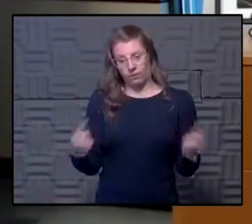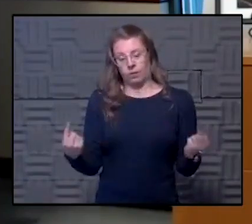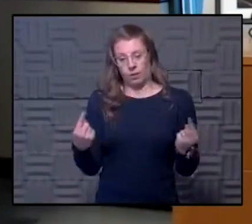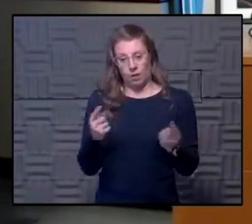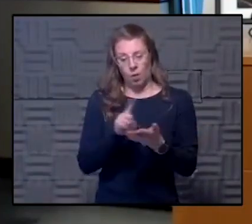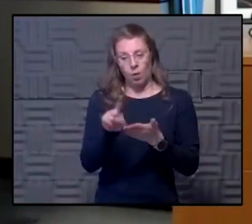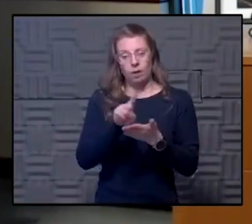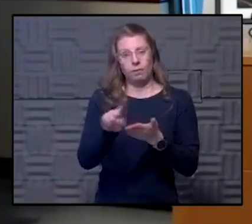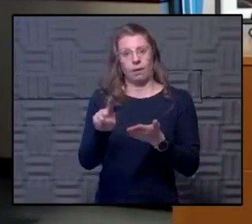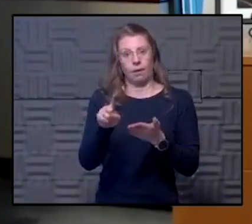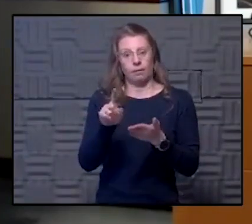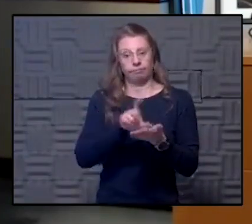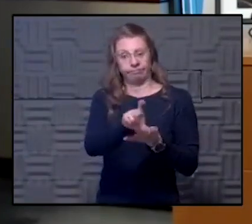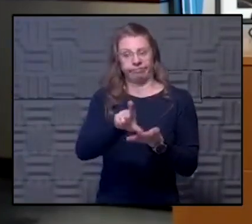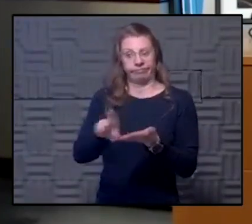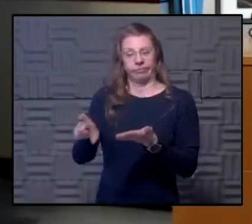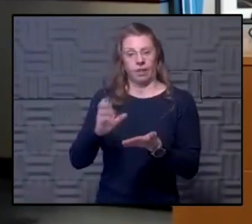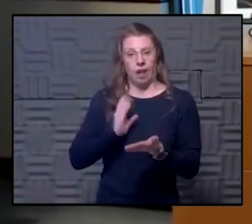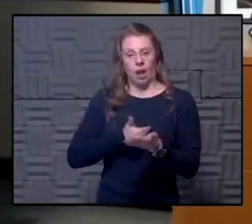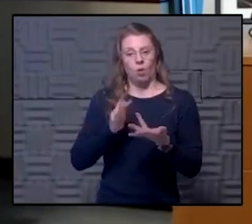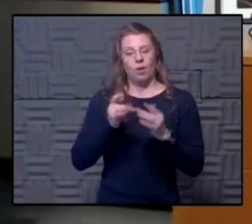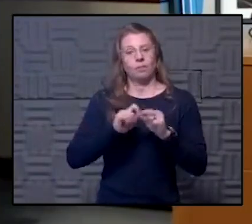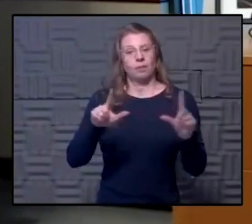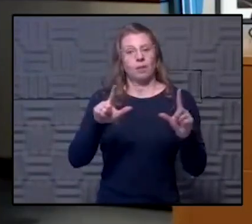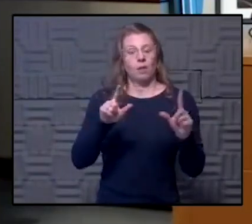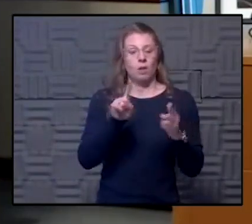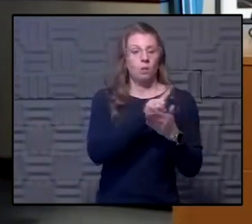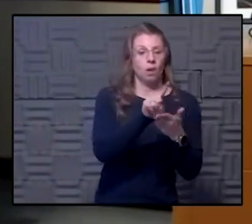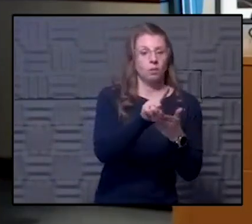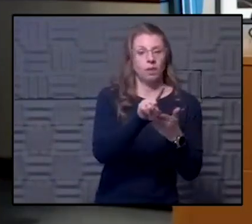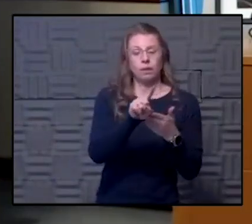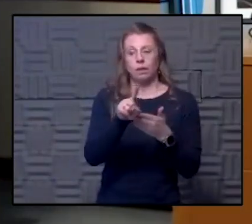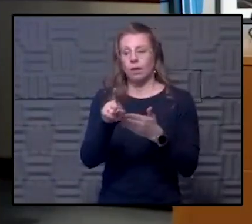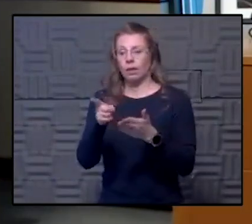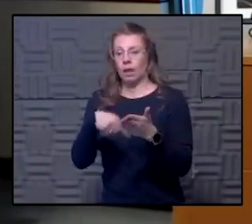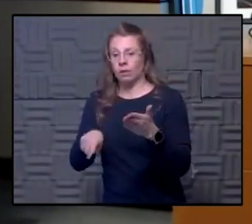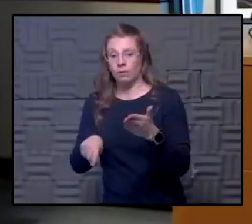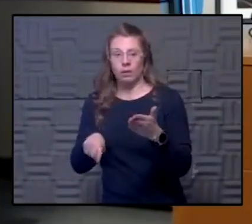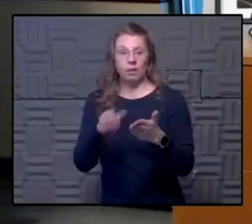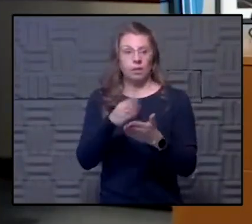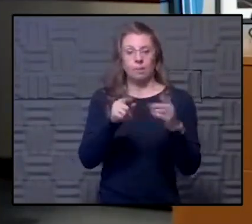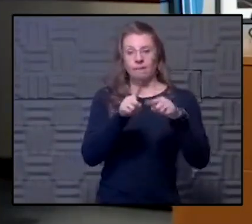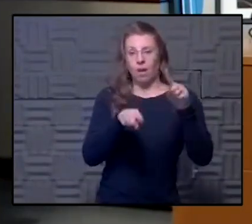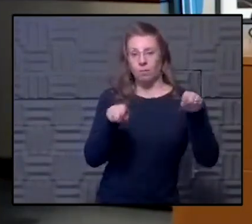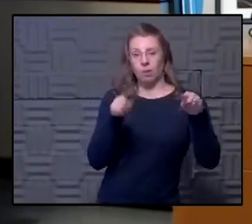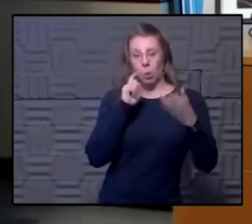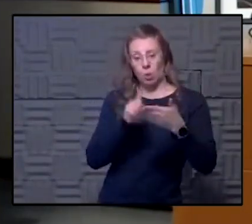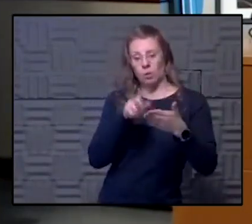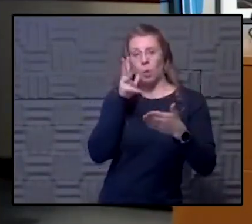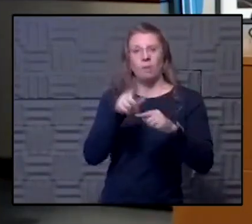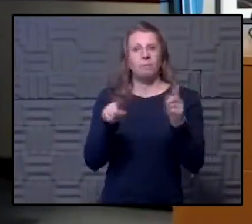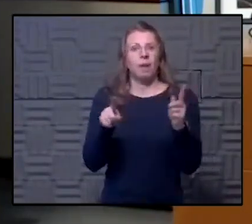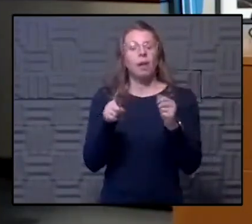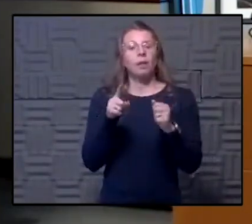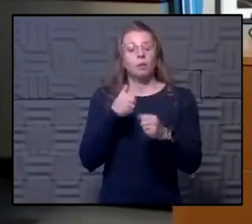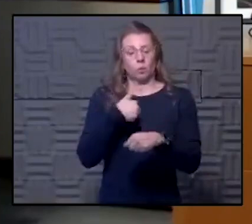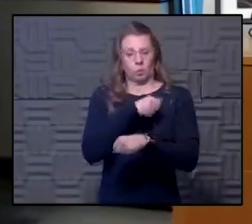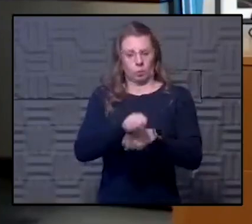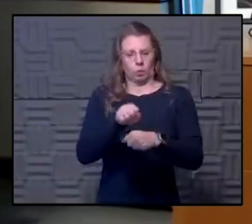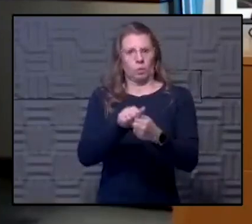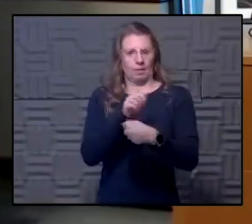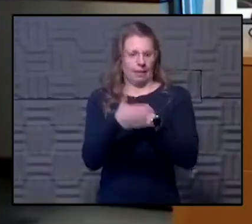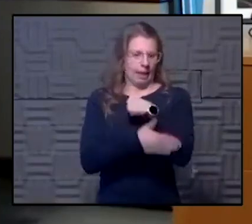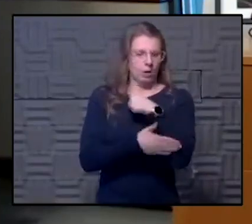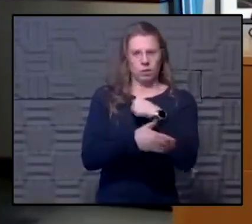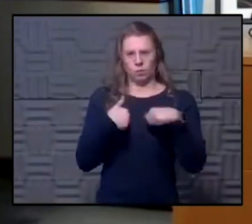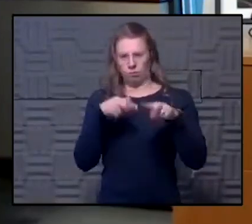allocations on our website. If you look from one week to the next, there will be some variability at times, but we work with the counties and we assess, what do